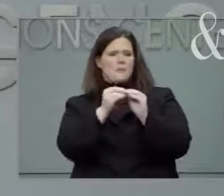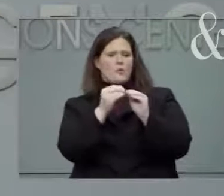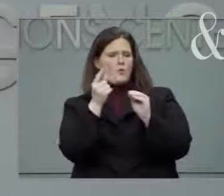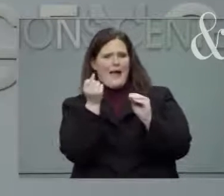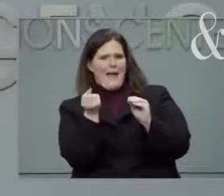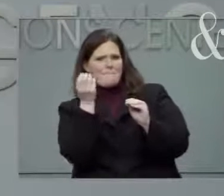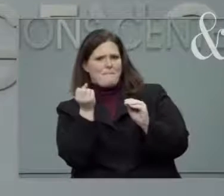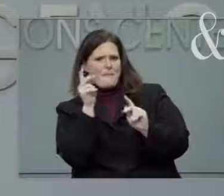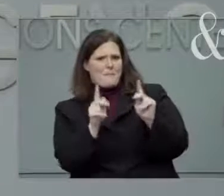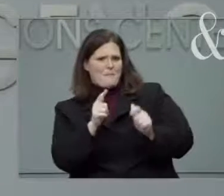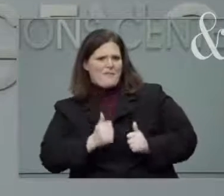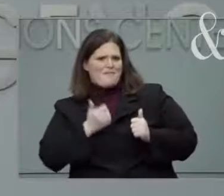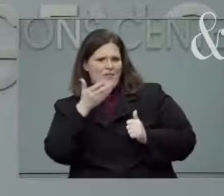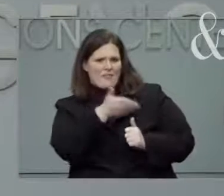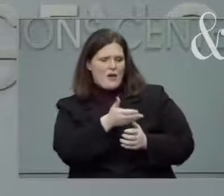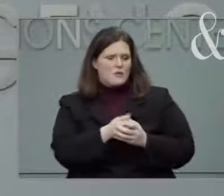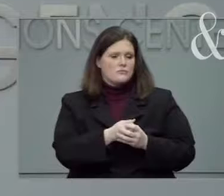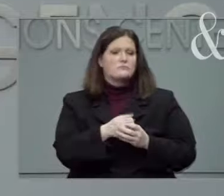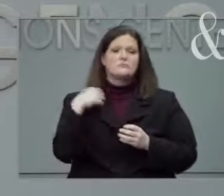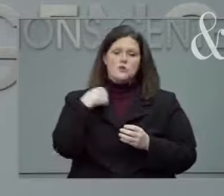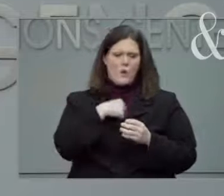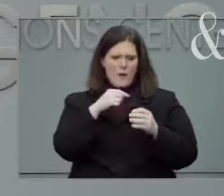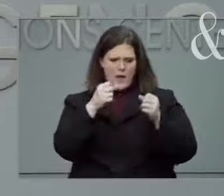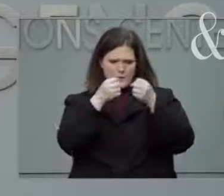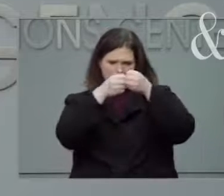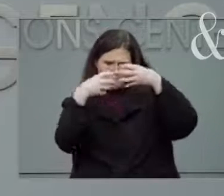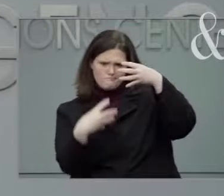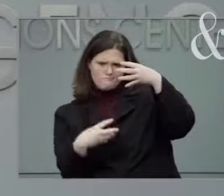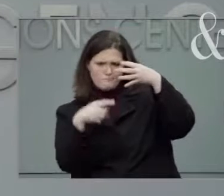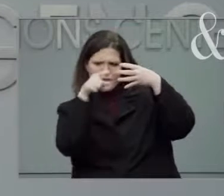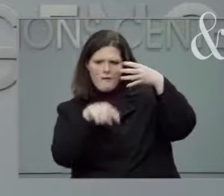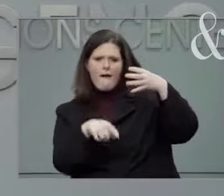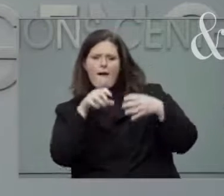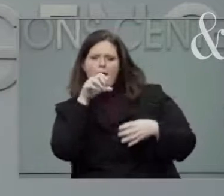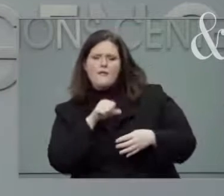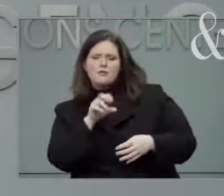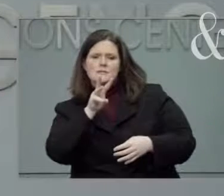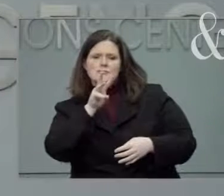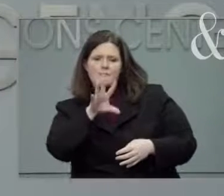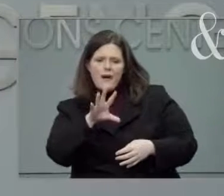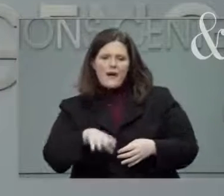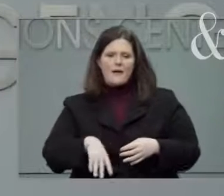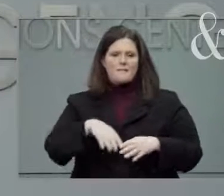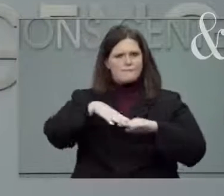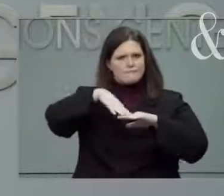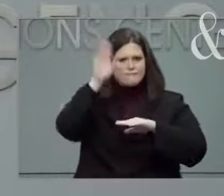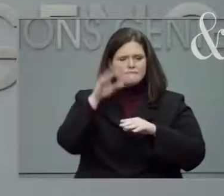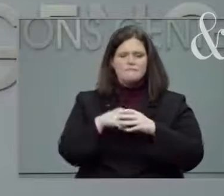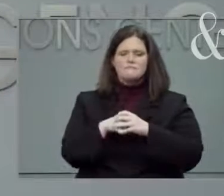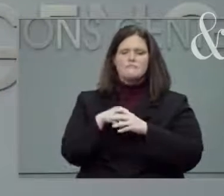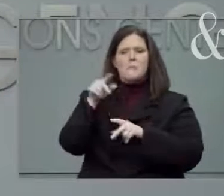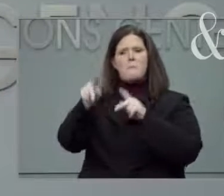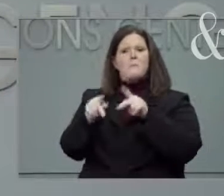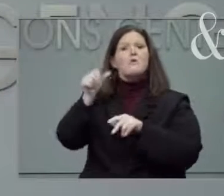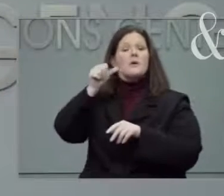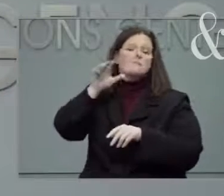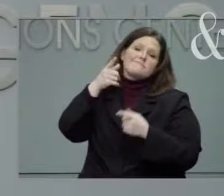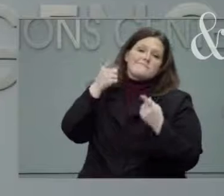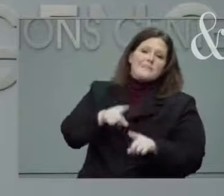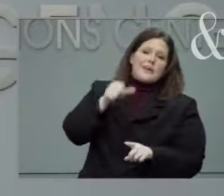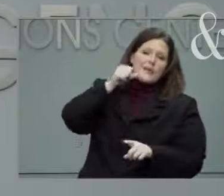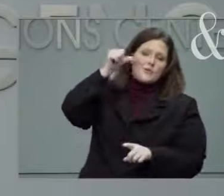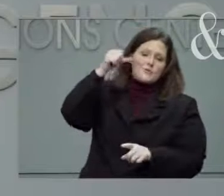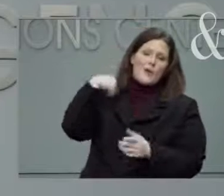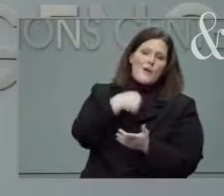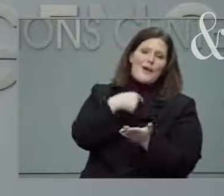over the age of 65 and are low income and come from our historically marginalized populations. We spent a lot of time yesterday